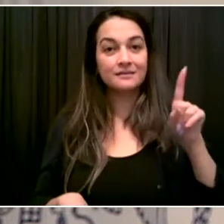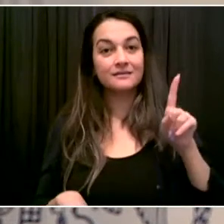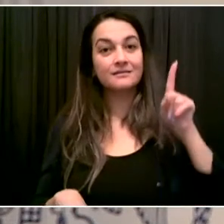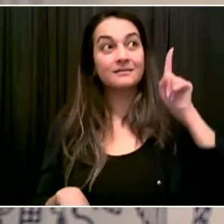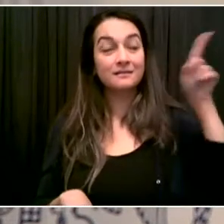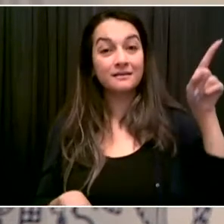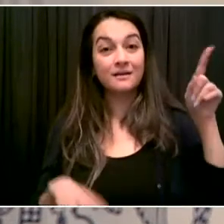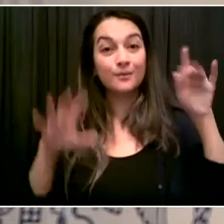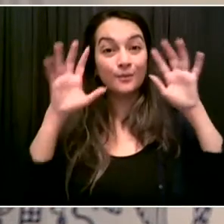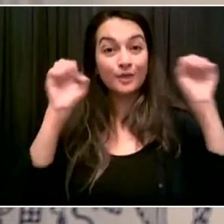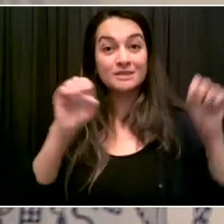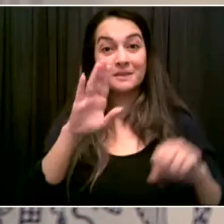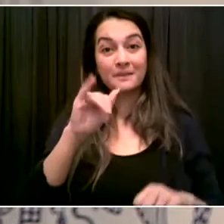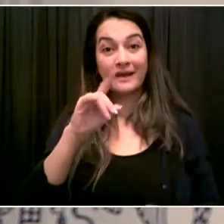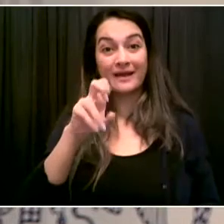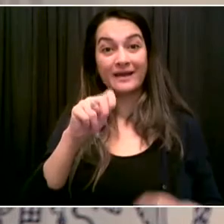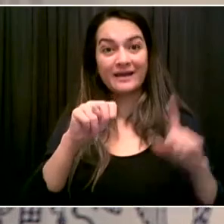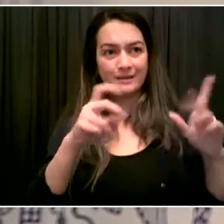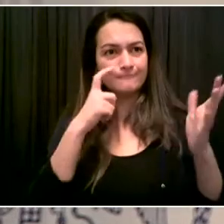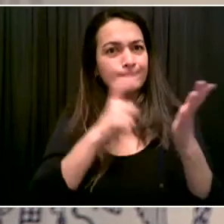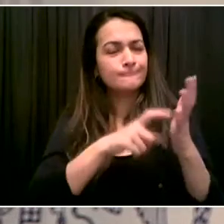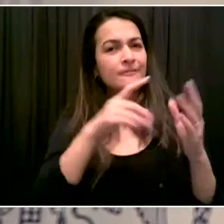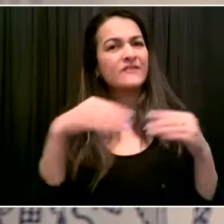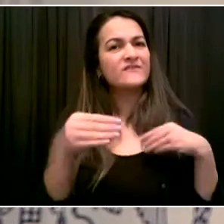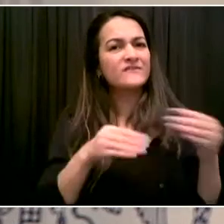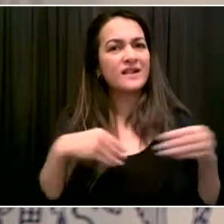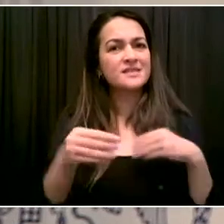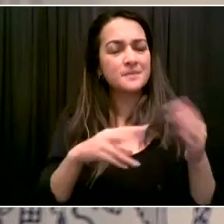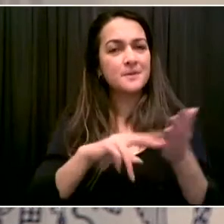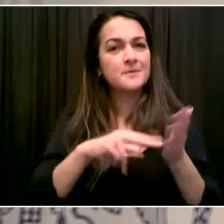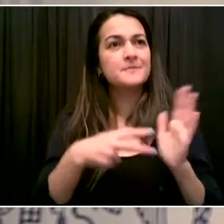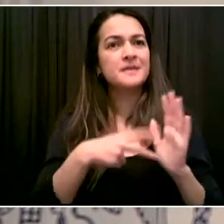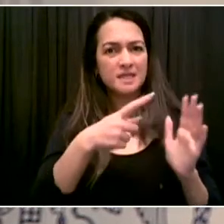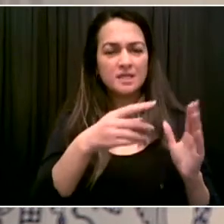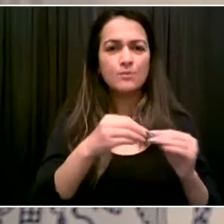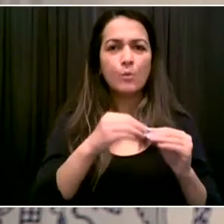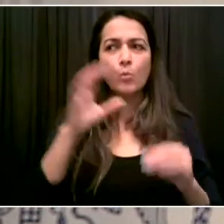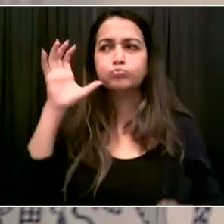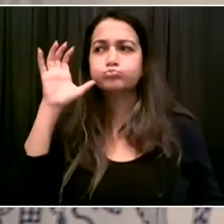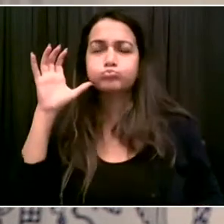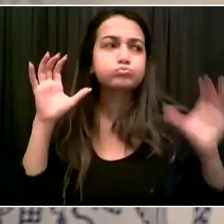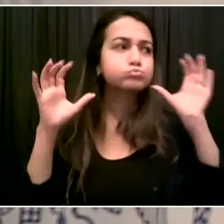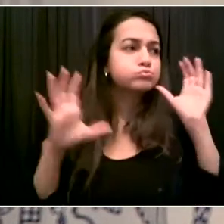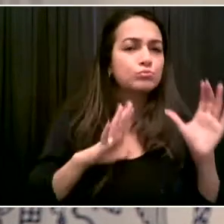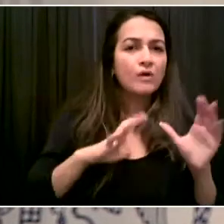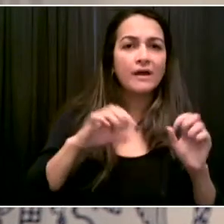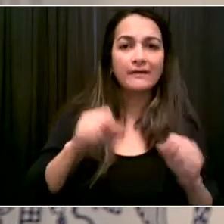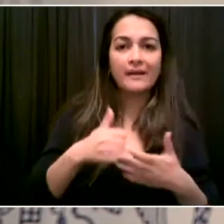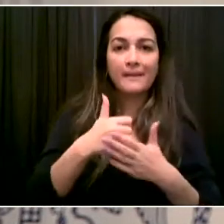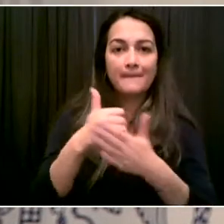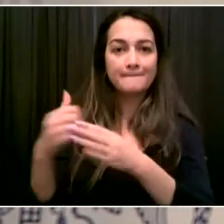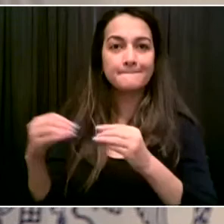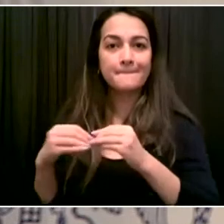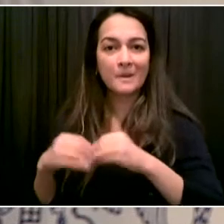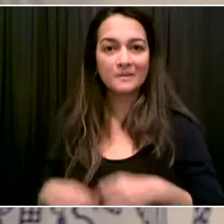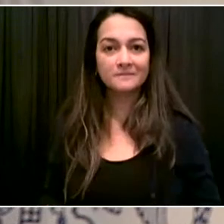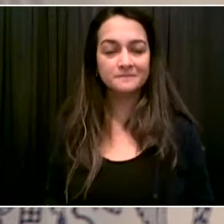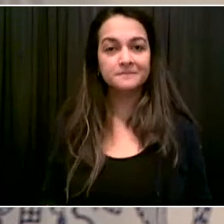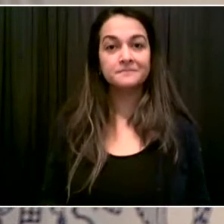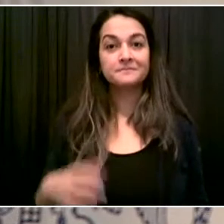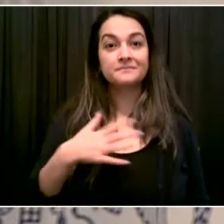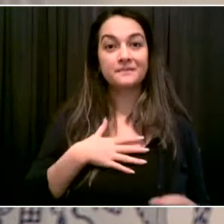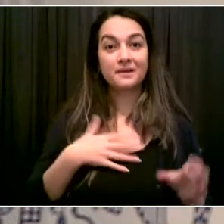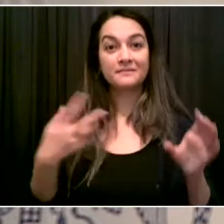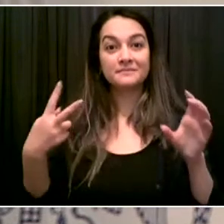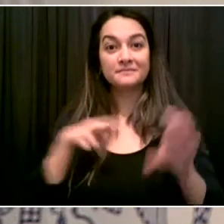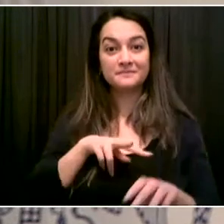instinctively. So when I look at it, I see a party that actually overwhelmingly agrees on most things. And I think that's true here